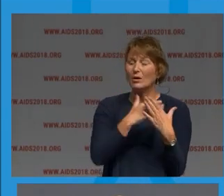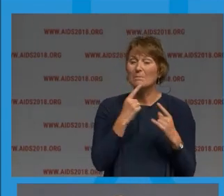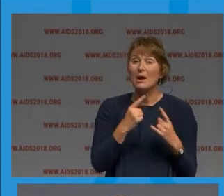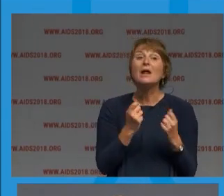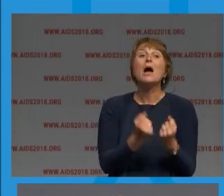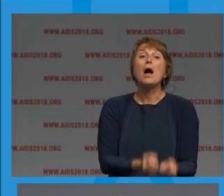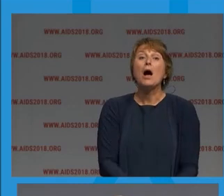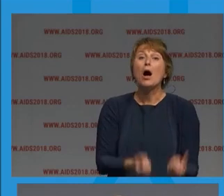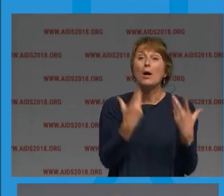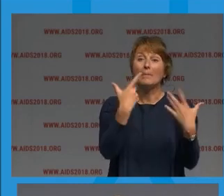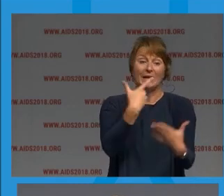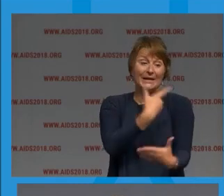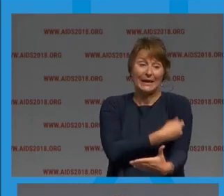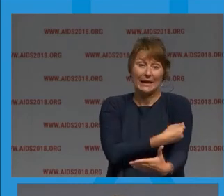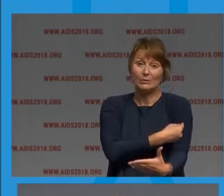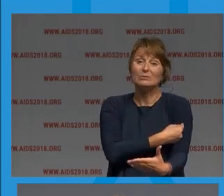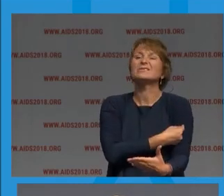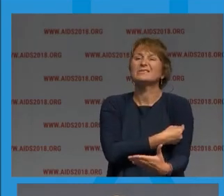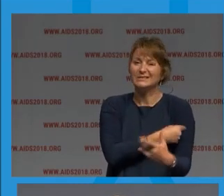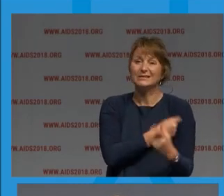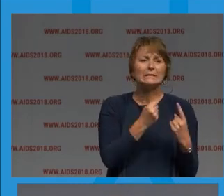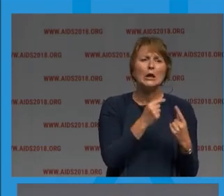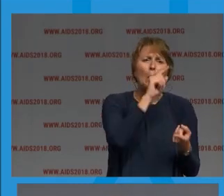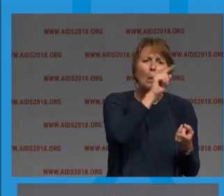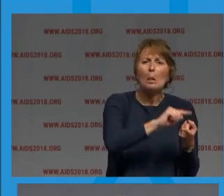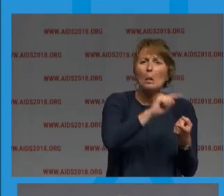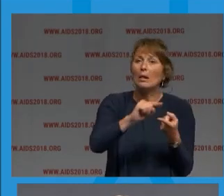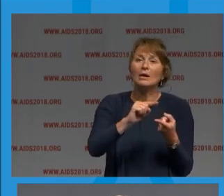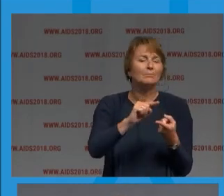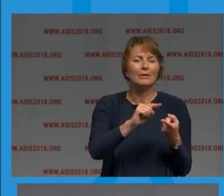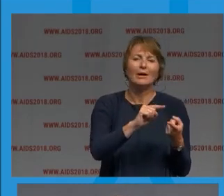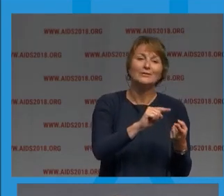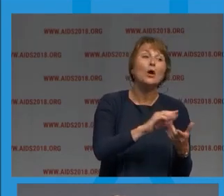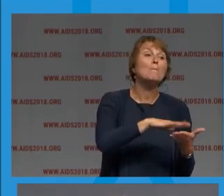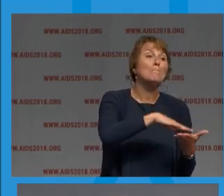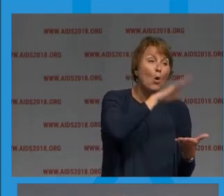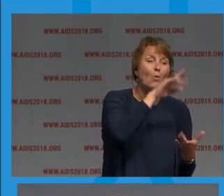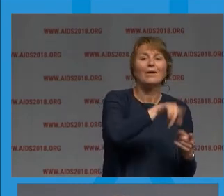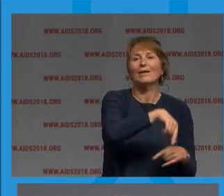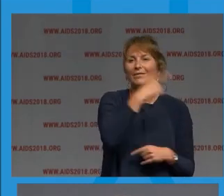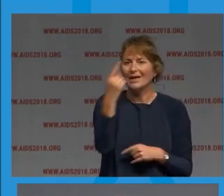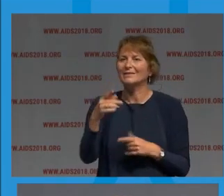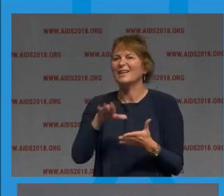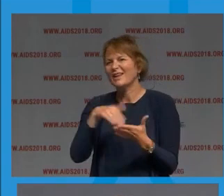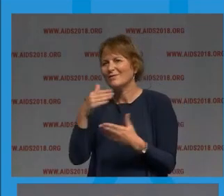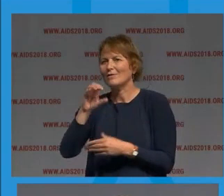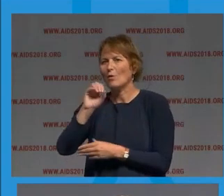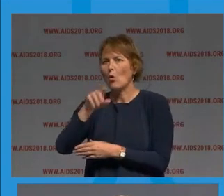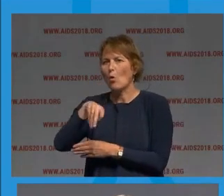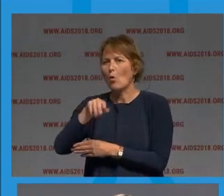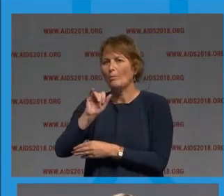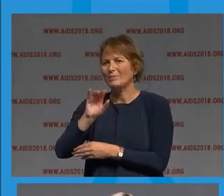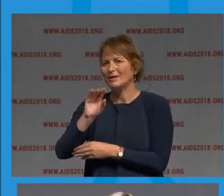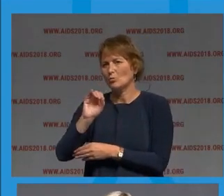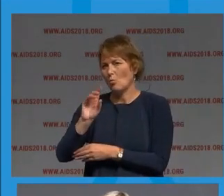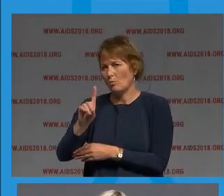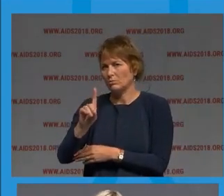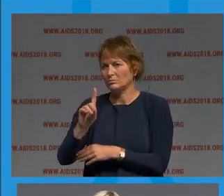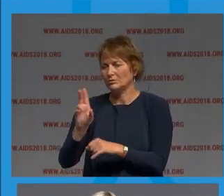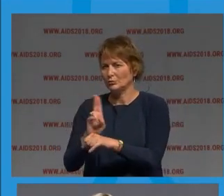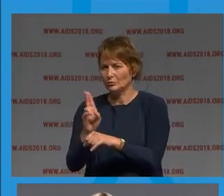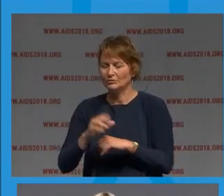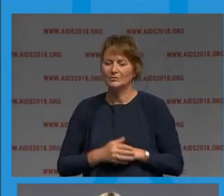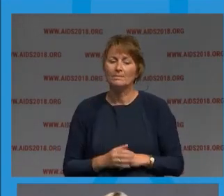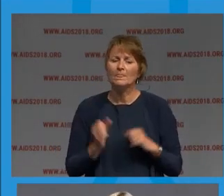syringes needed is considerably higher than in case of opioid use. We suggest a list